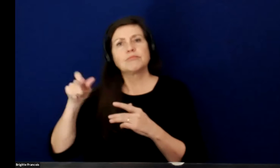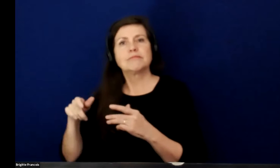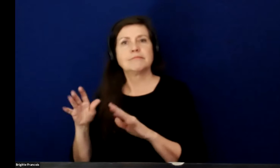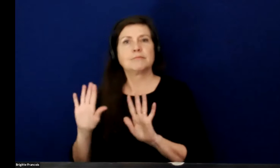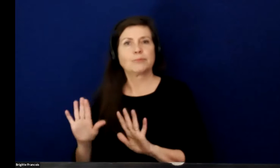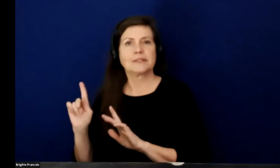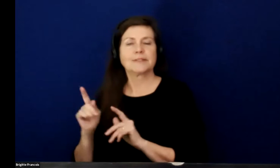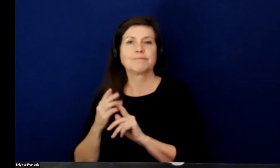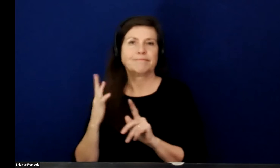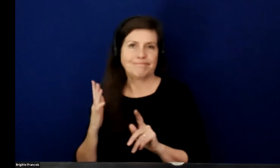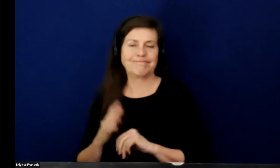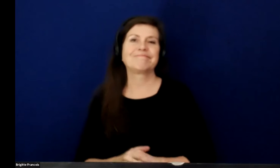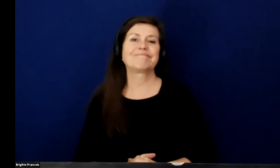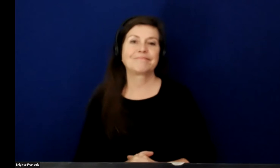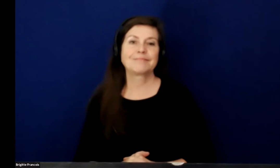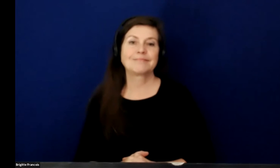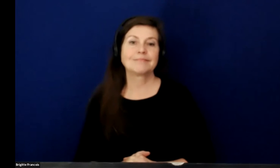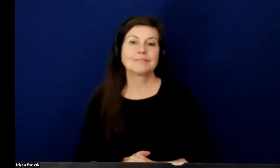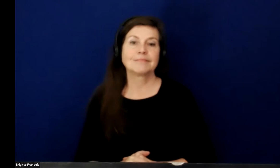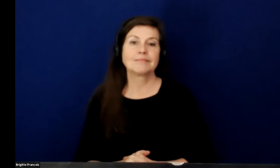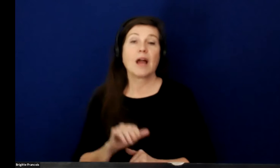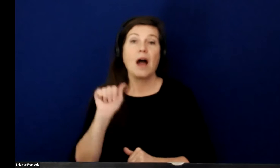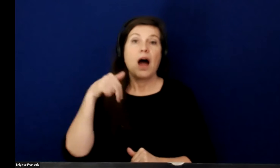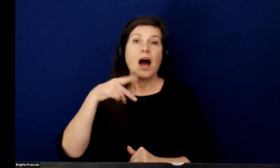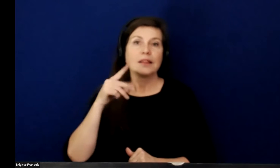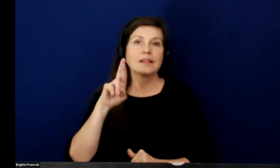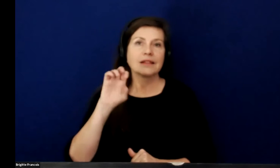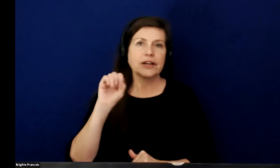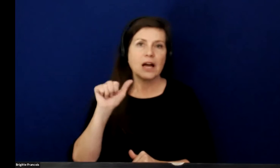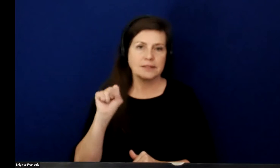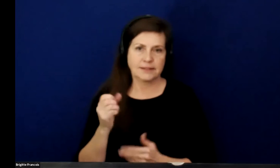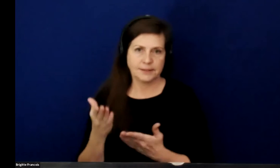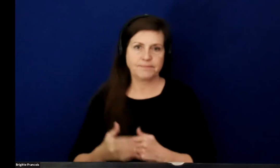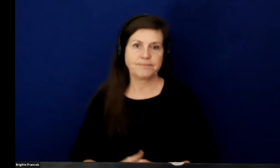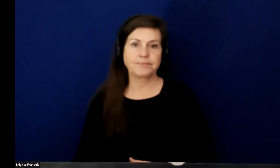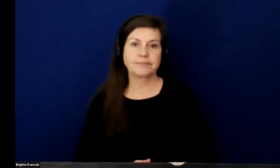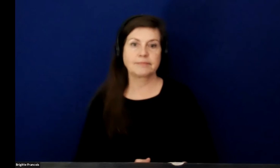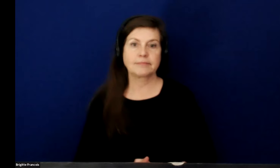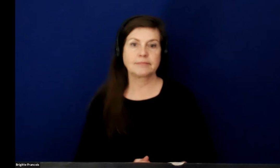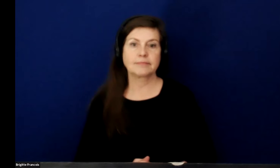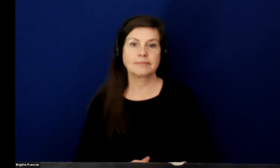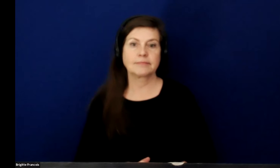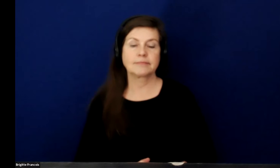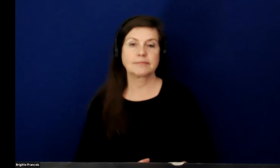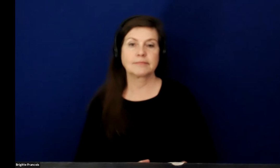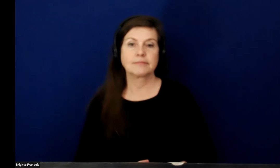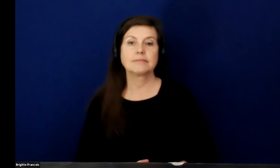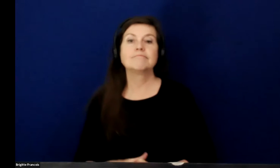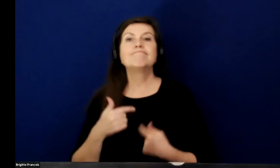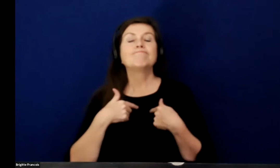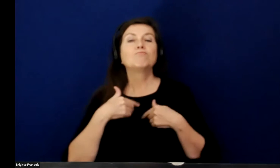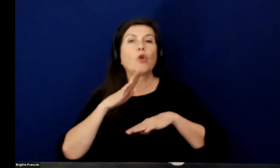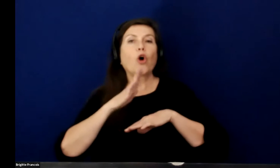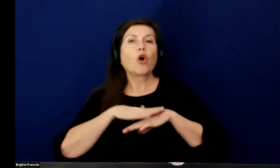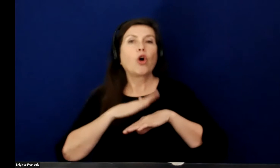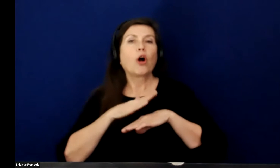Karin's question in chat. So Andreas? Thank you. I just have a comment regarding what you said,